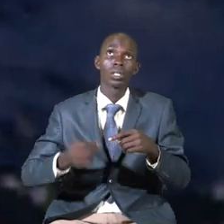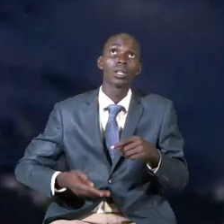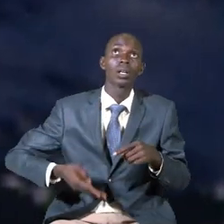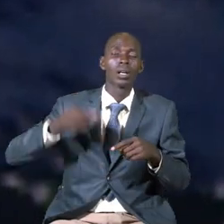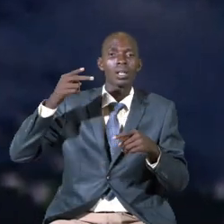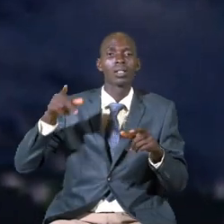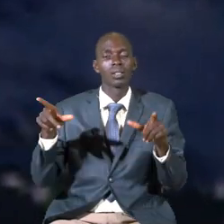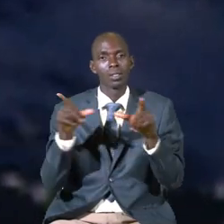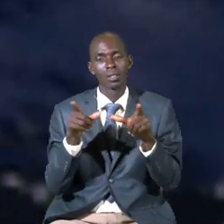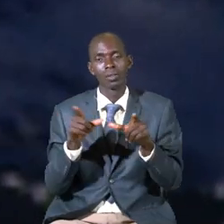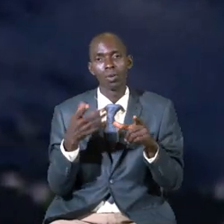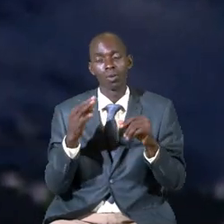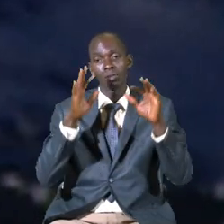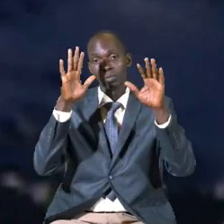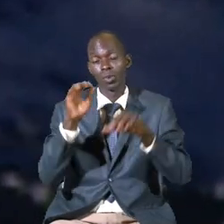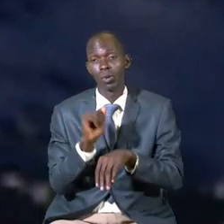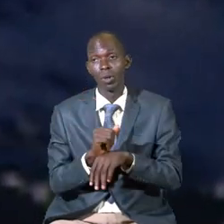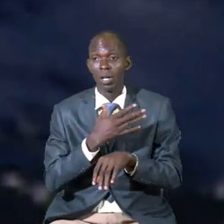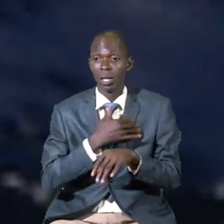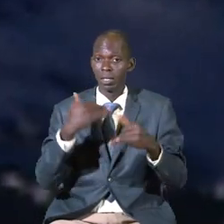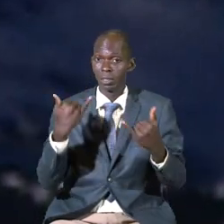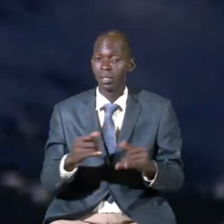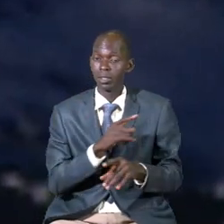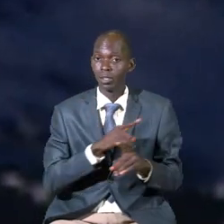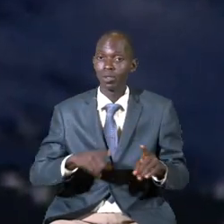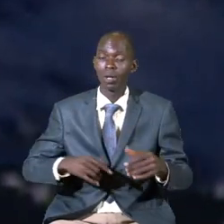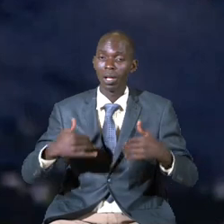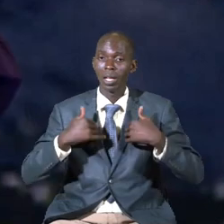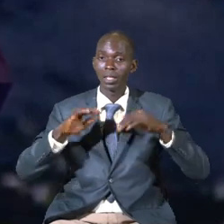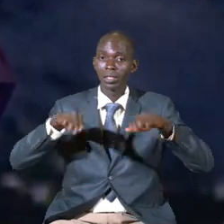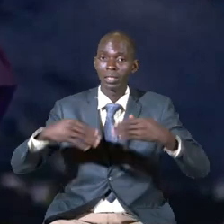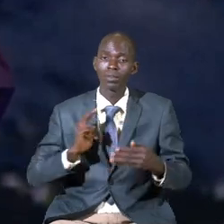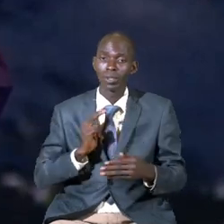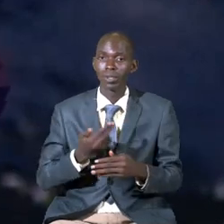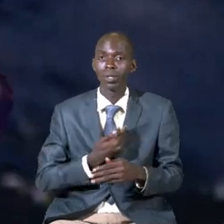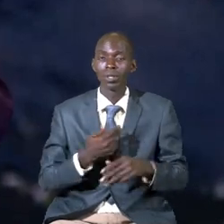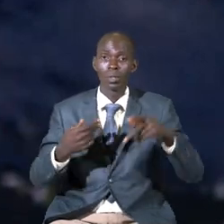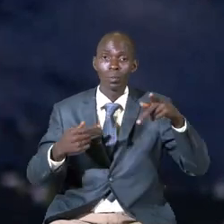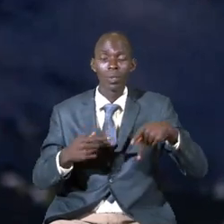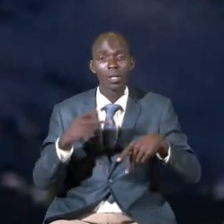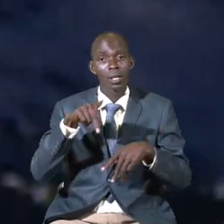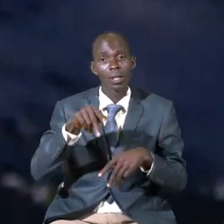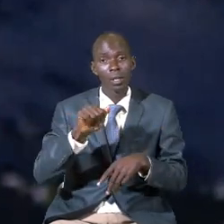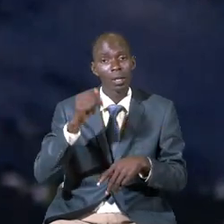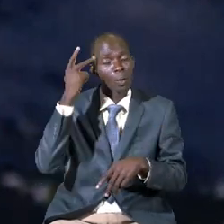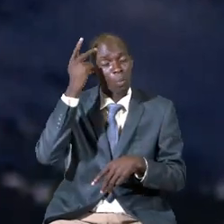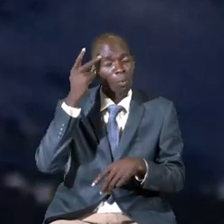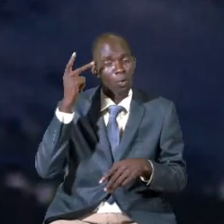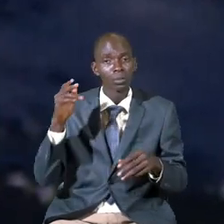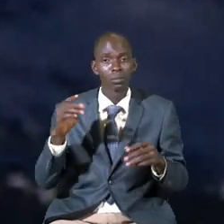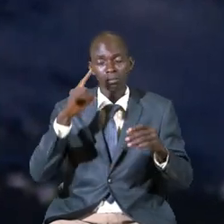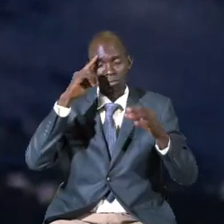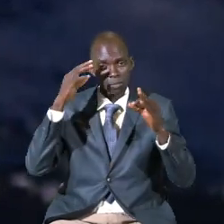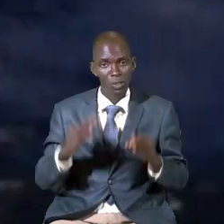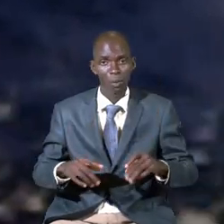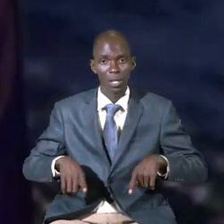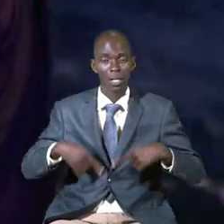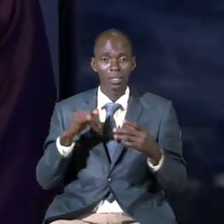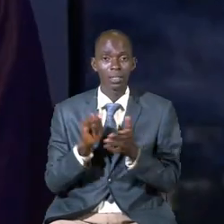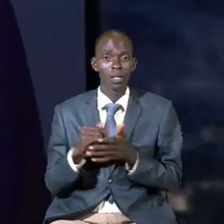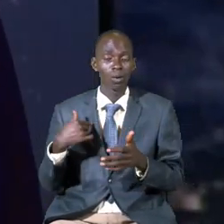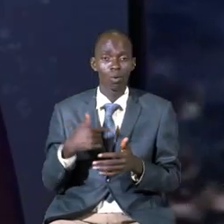live for a purpose-driven life that now from that time that we dedicate ourselves to the lord